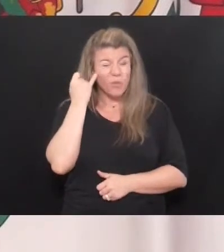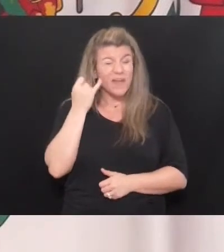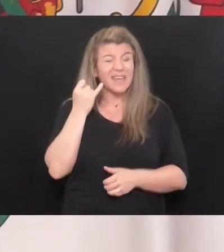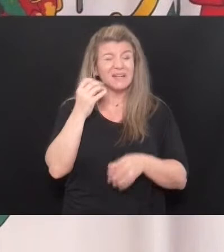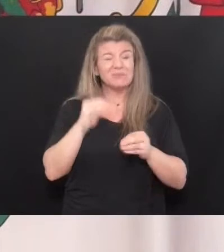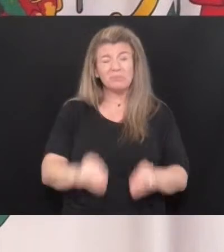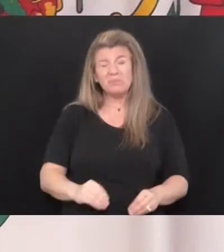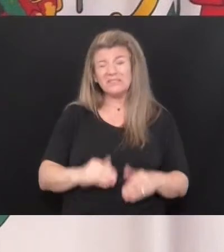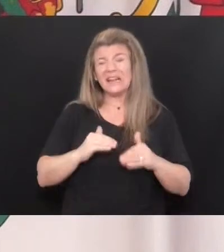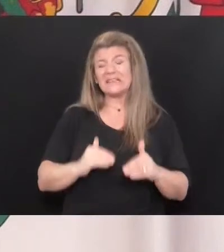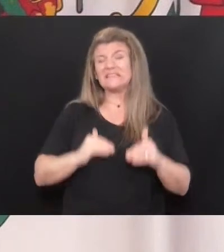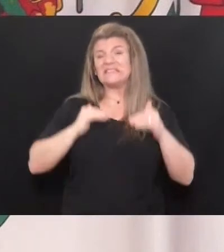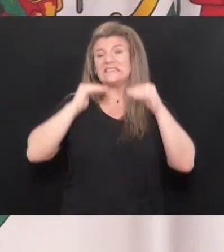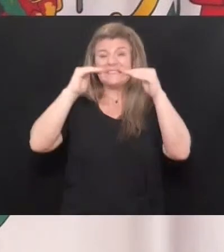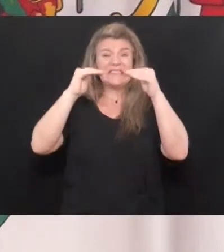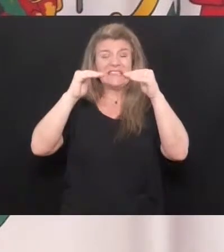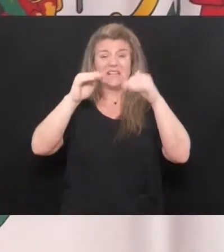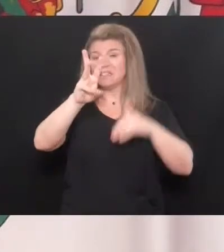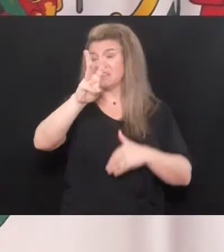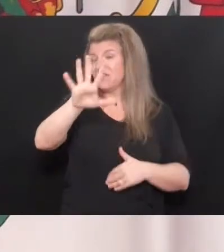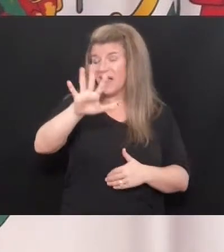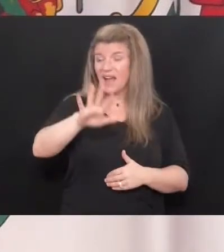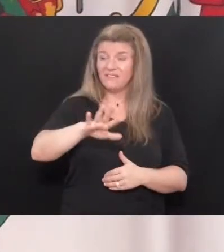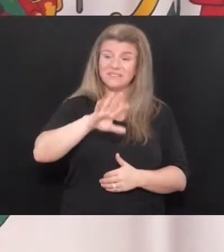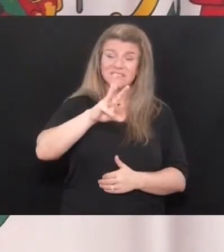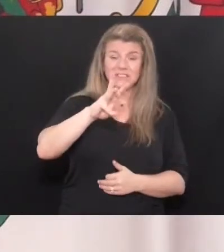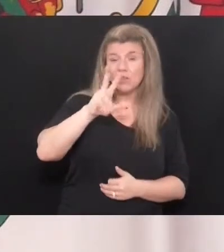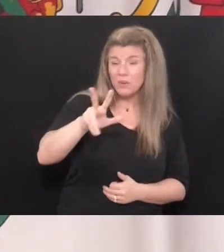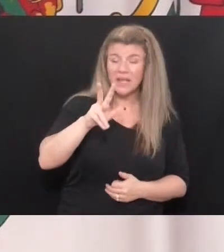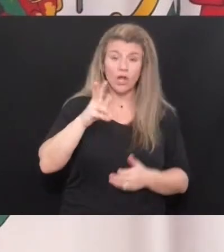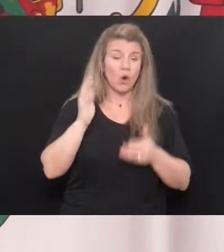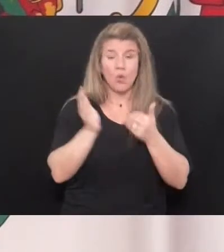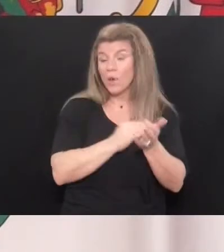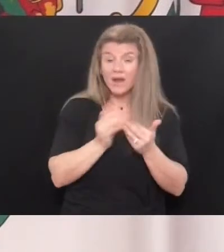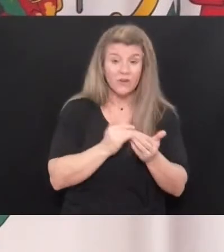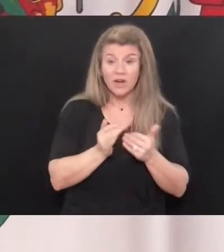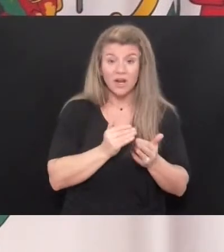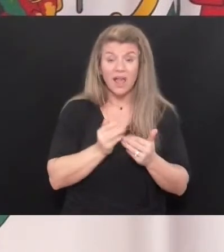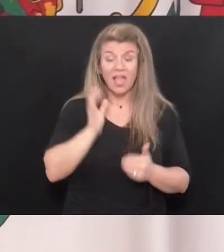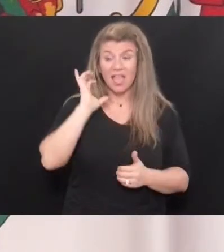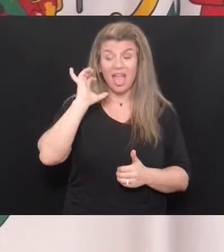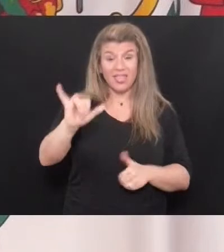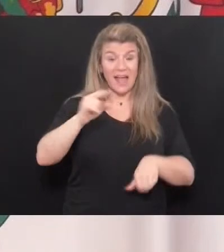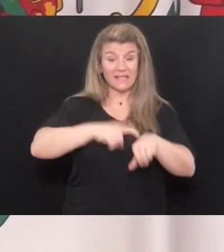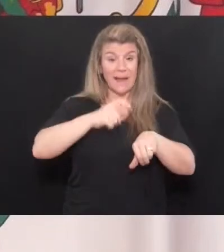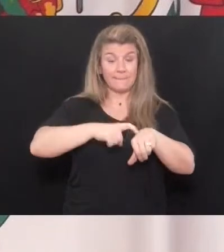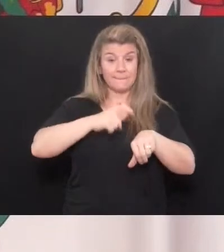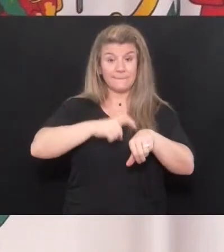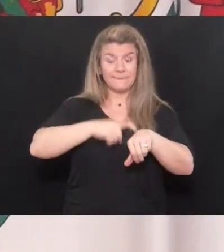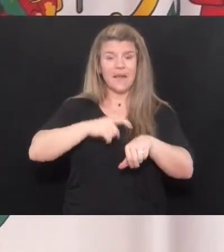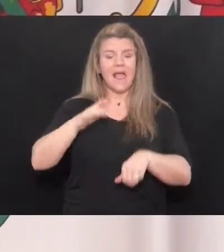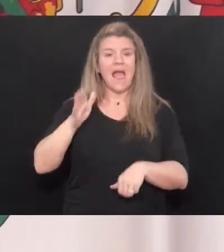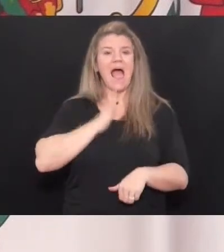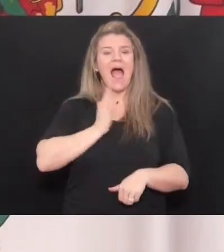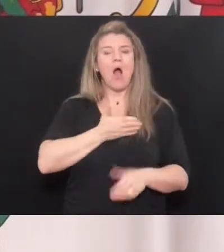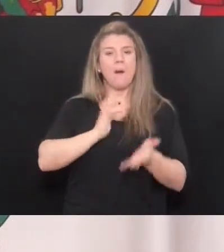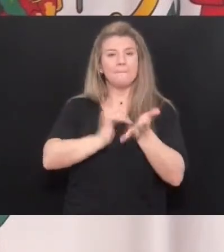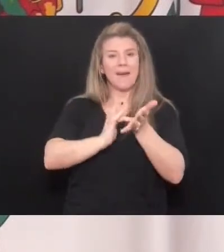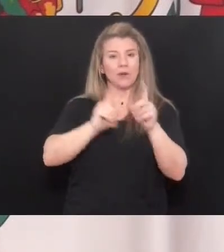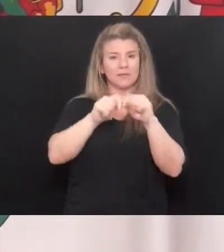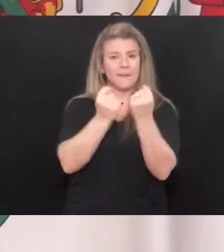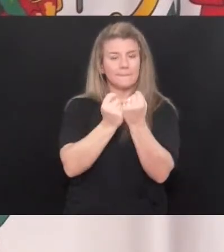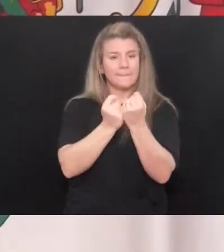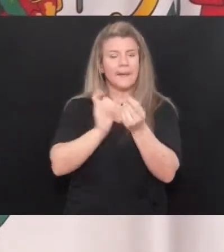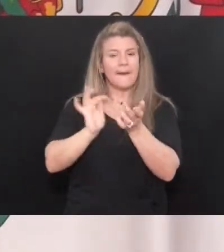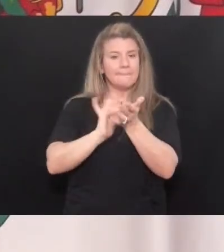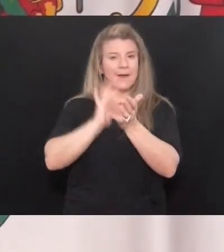a 65 or 63 or whatever it may be, at that point in time, our medical team and